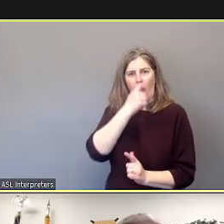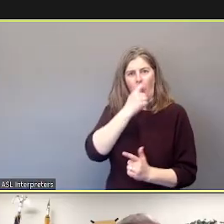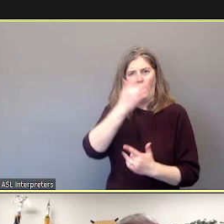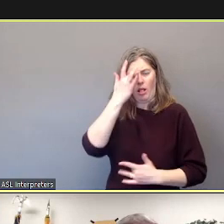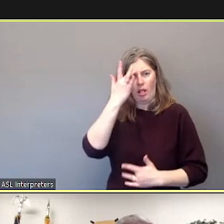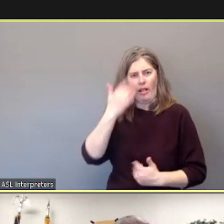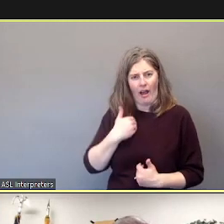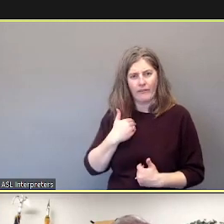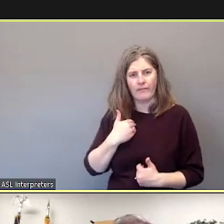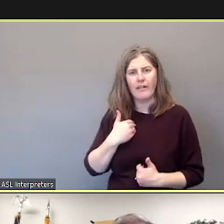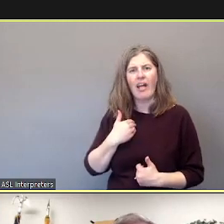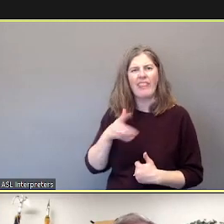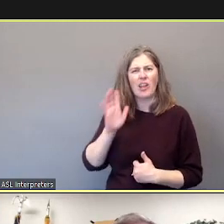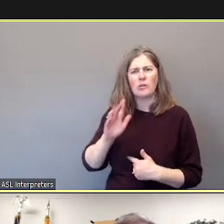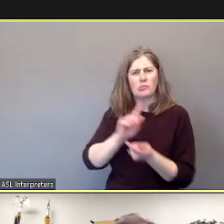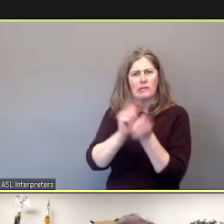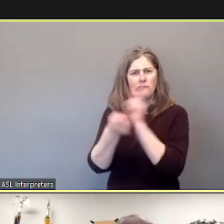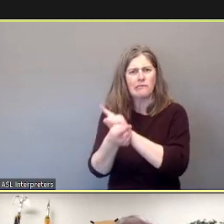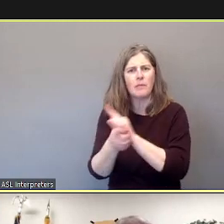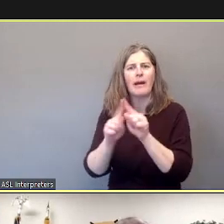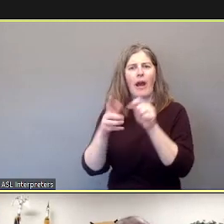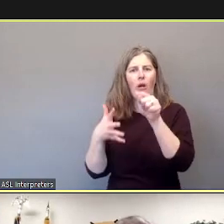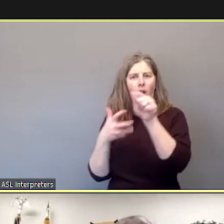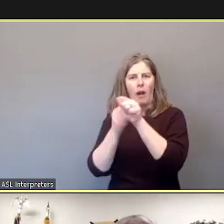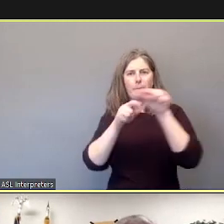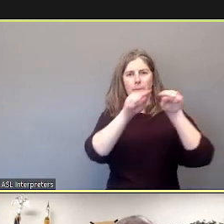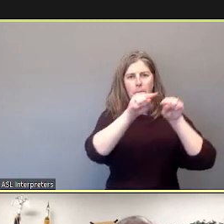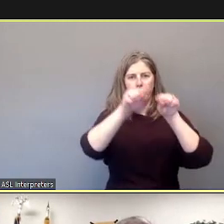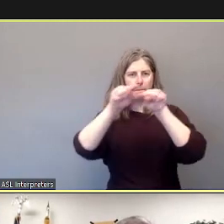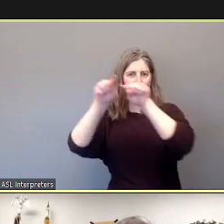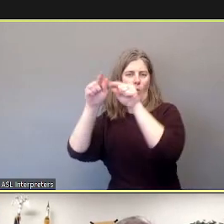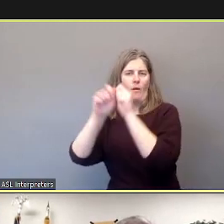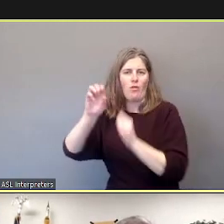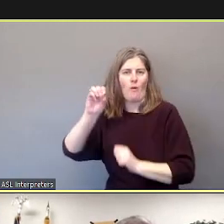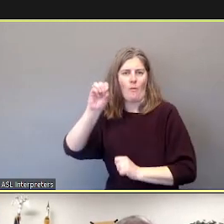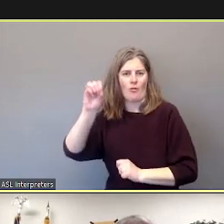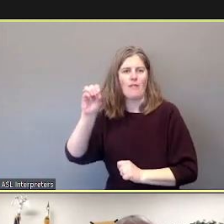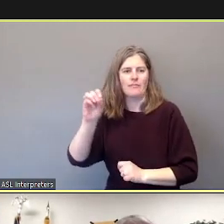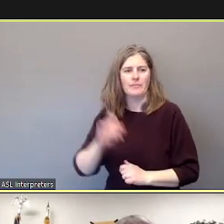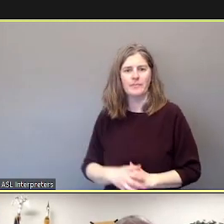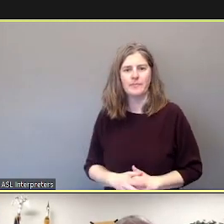behind adults, but now they've caught up with Omicron.